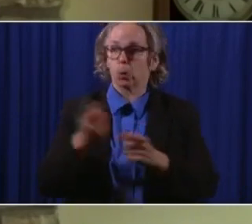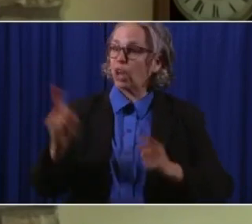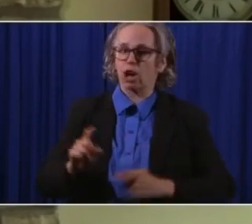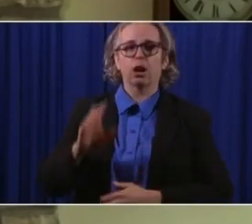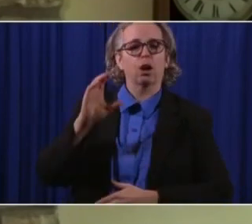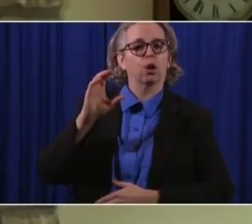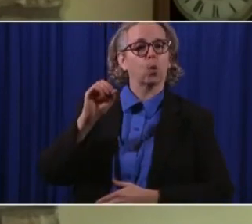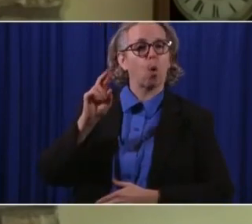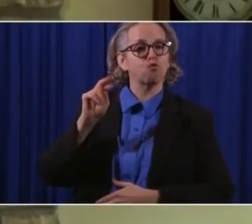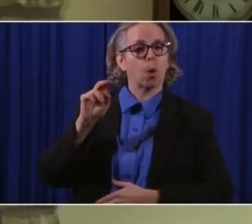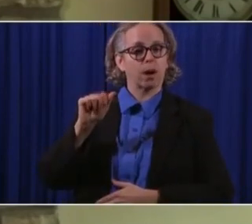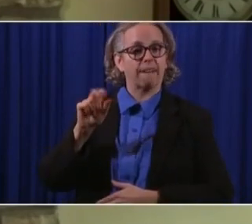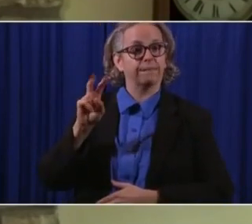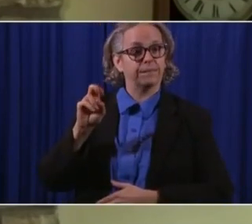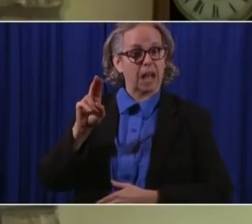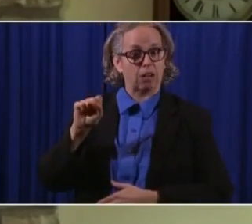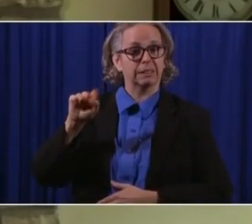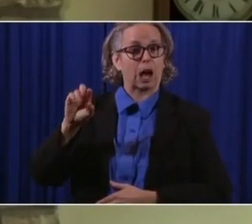coronavirus.ohio.gov.